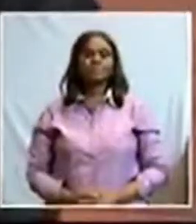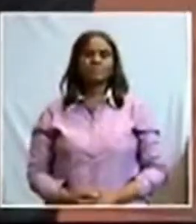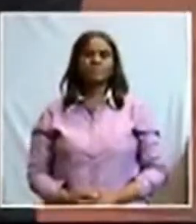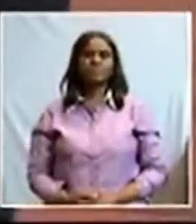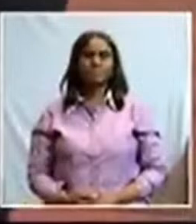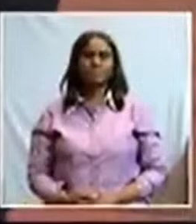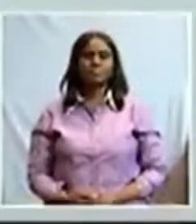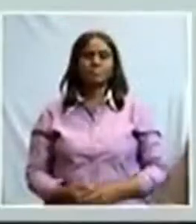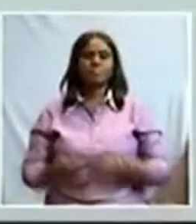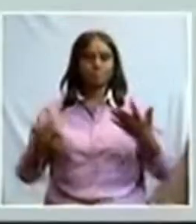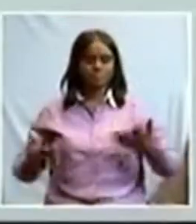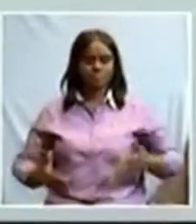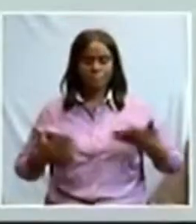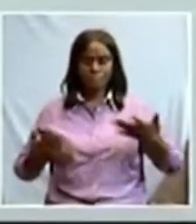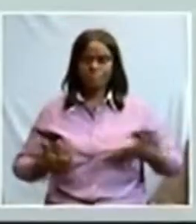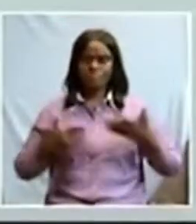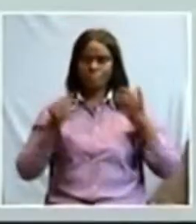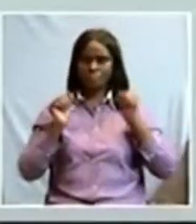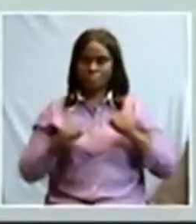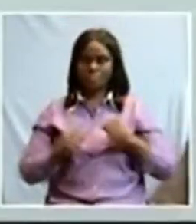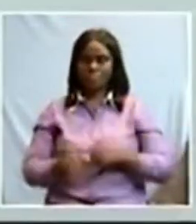Would you be happy?